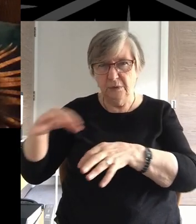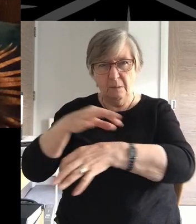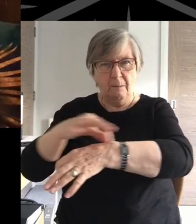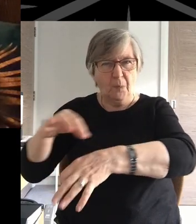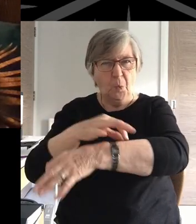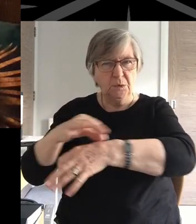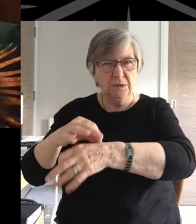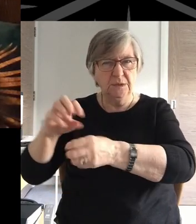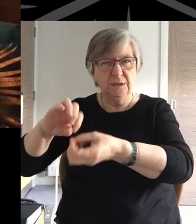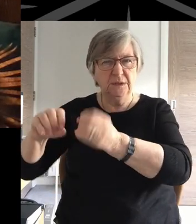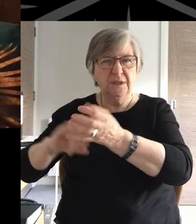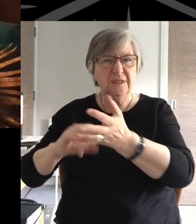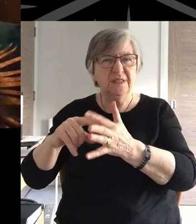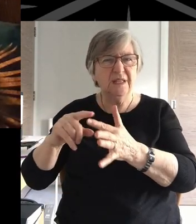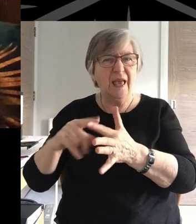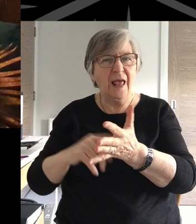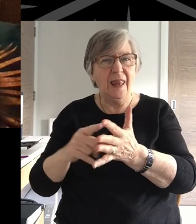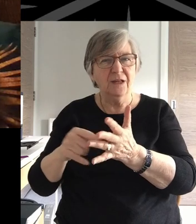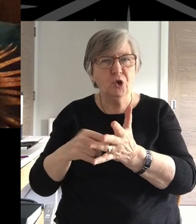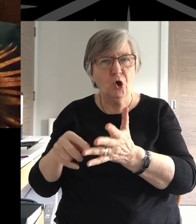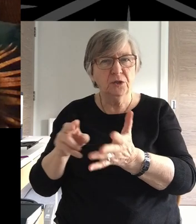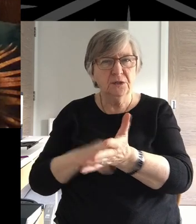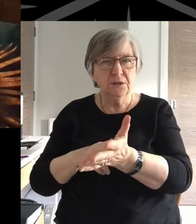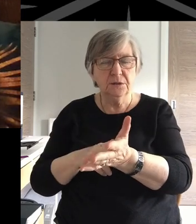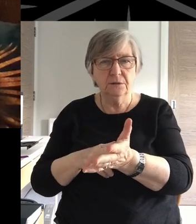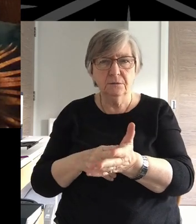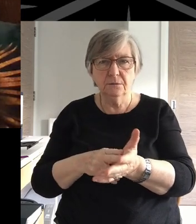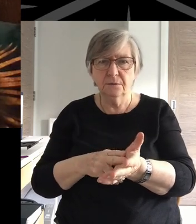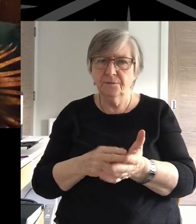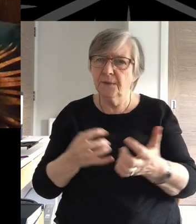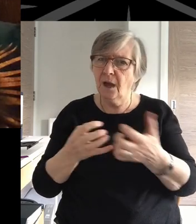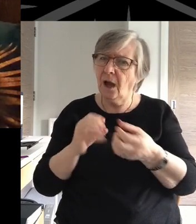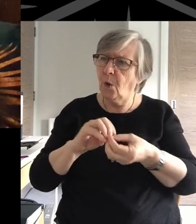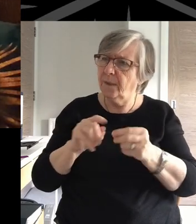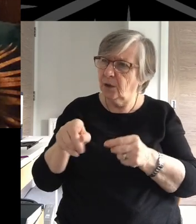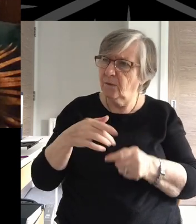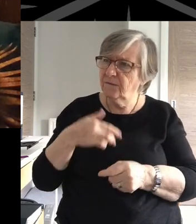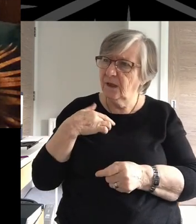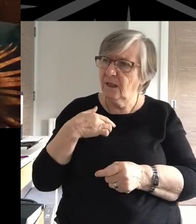Skeletons. What does it make you feel?